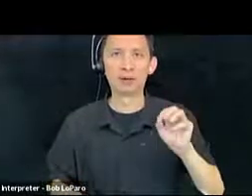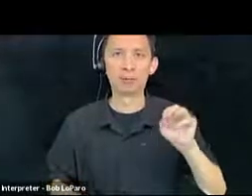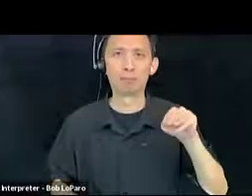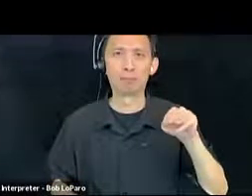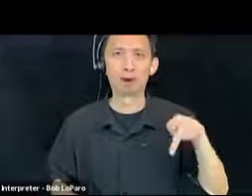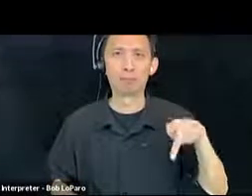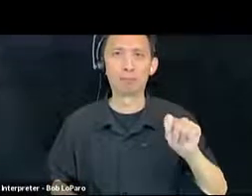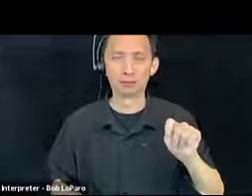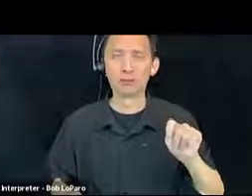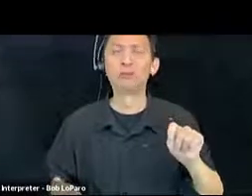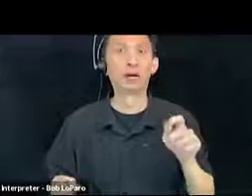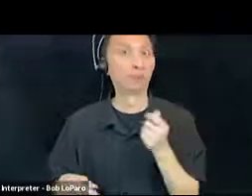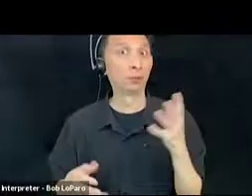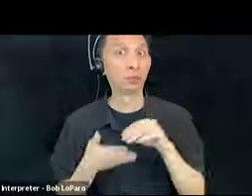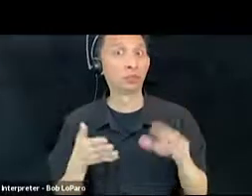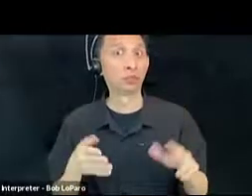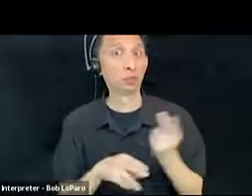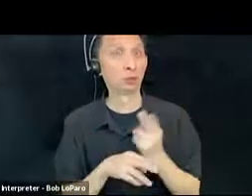discontinued.